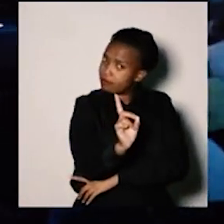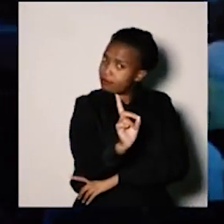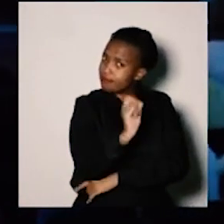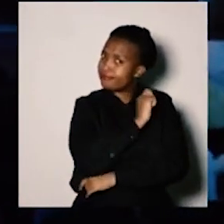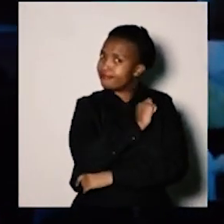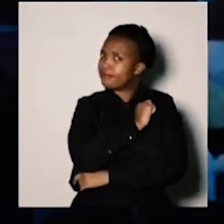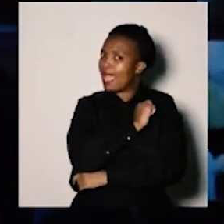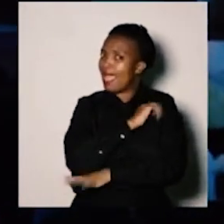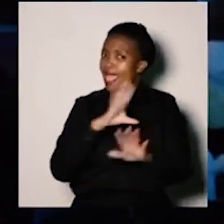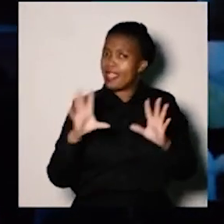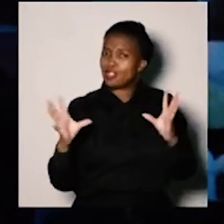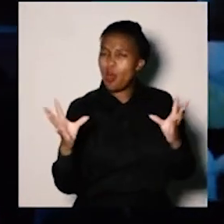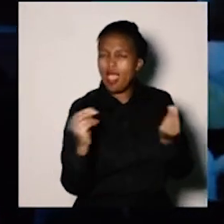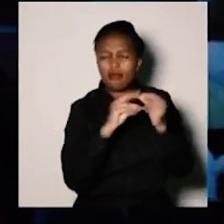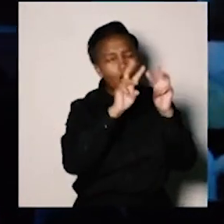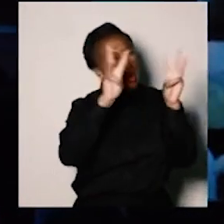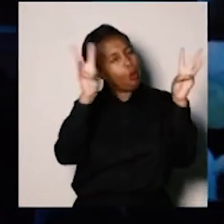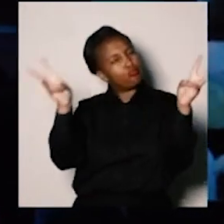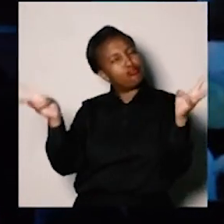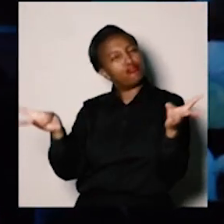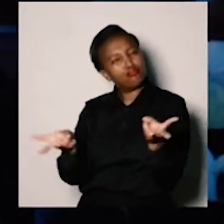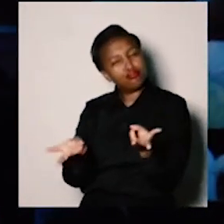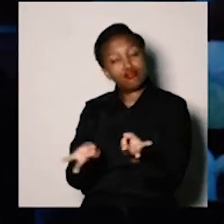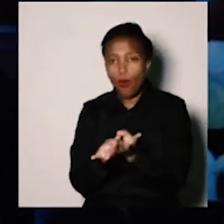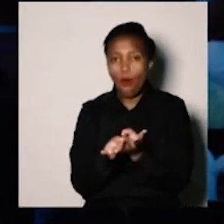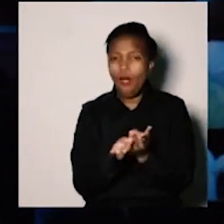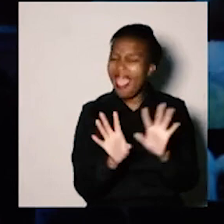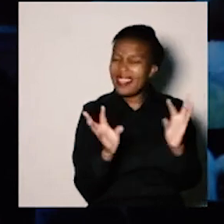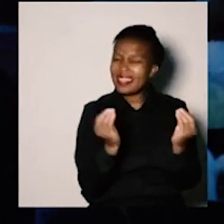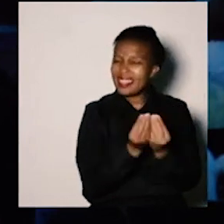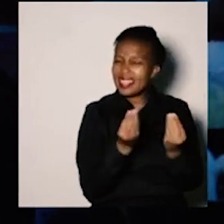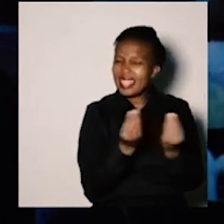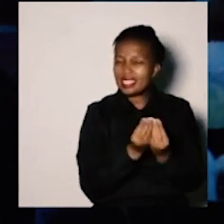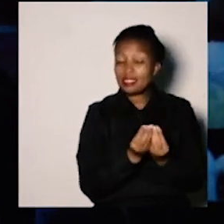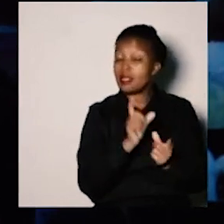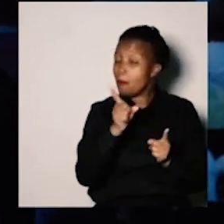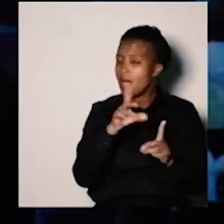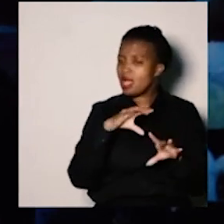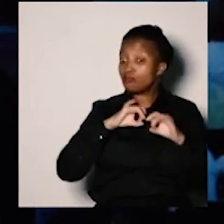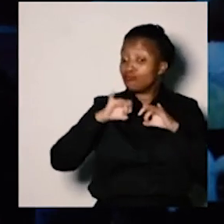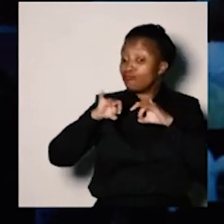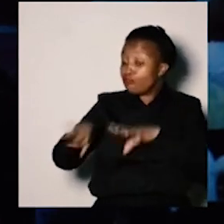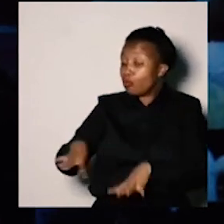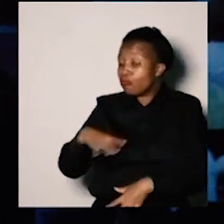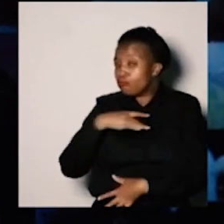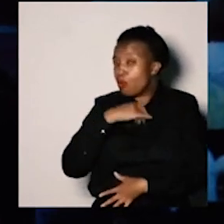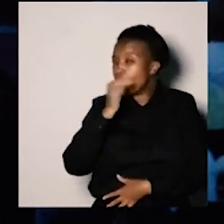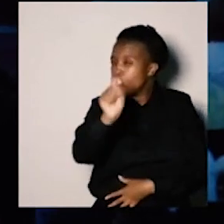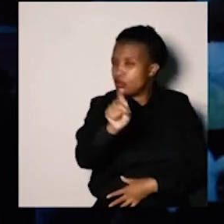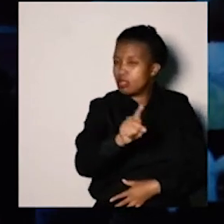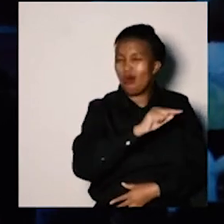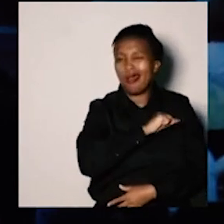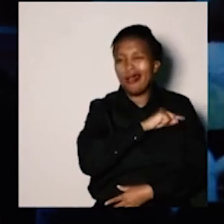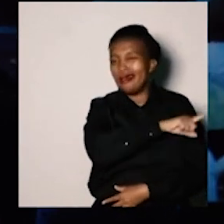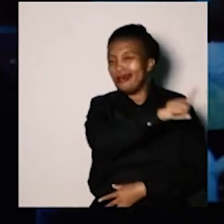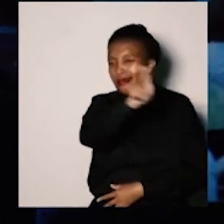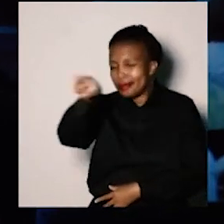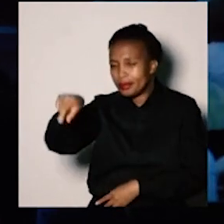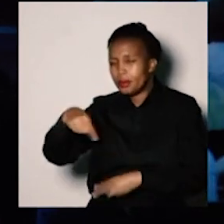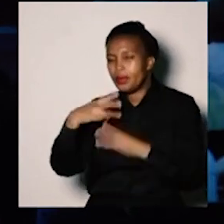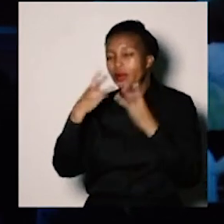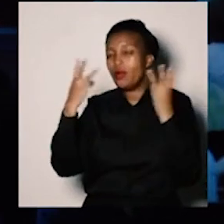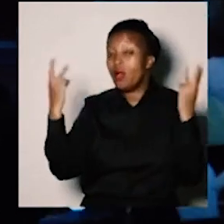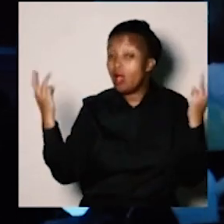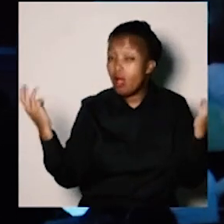To gain the whole world and lose your soul. Because all of us, even if you deny it,